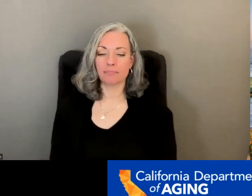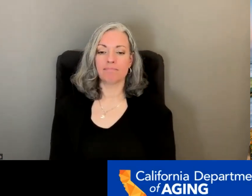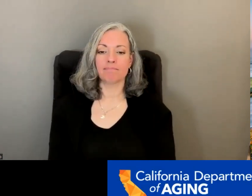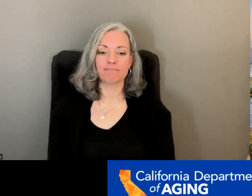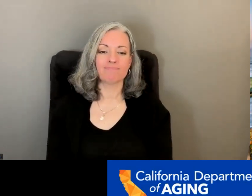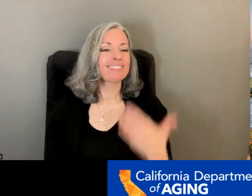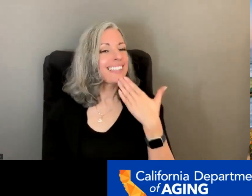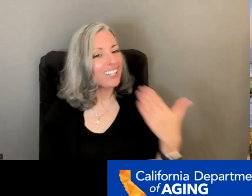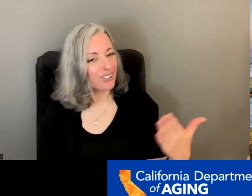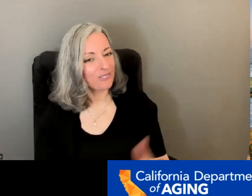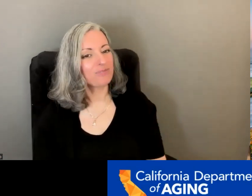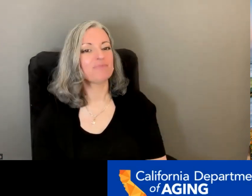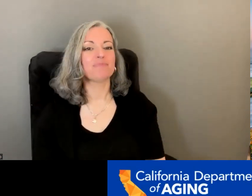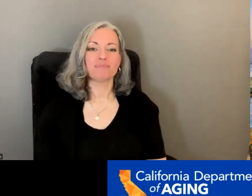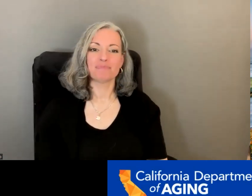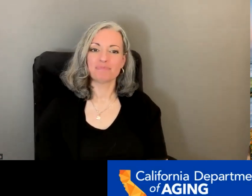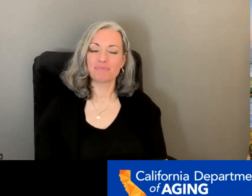Thank you.